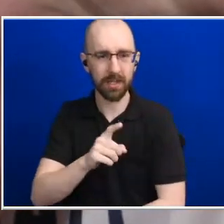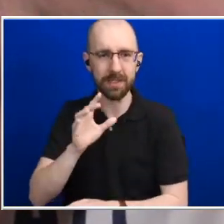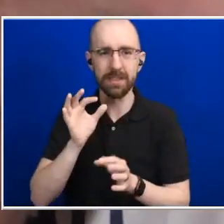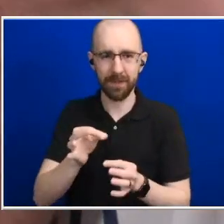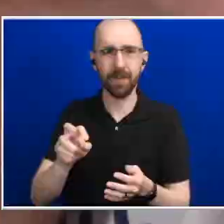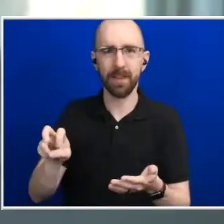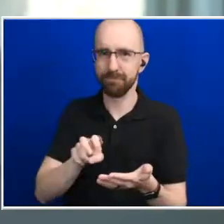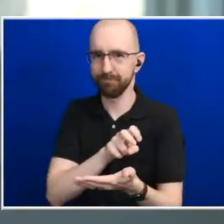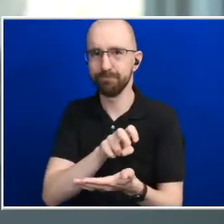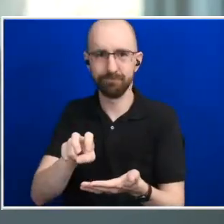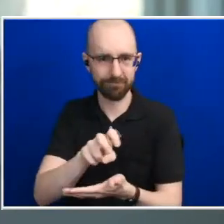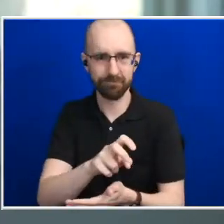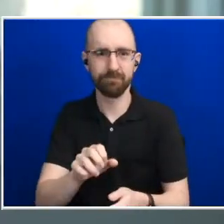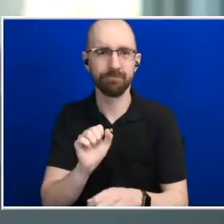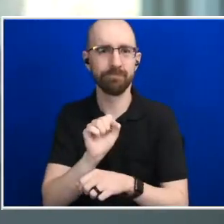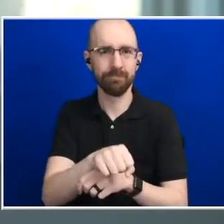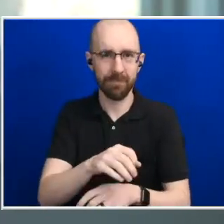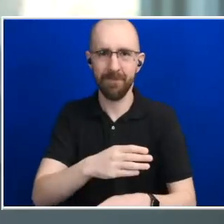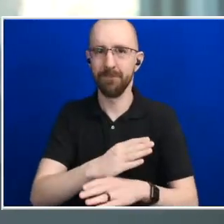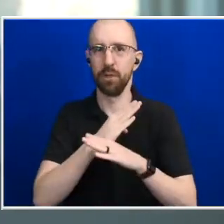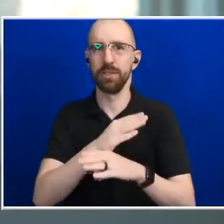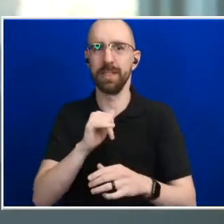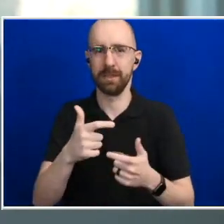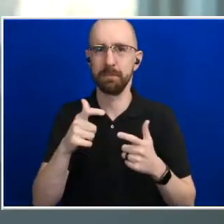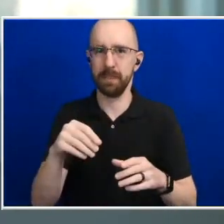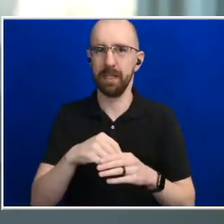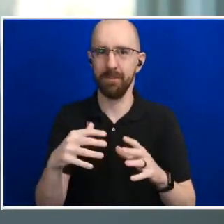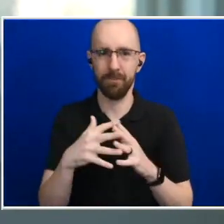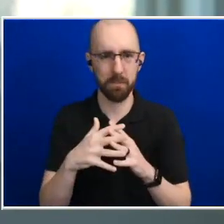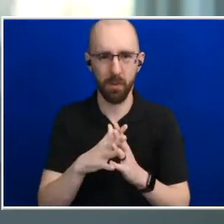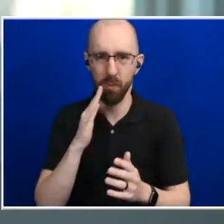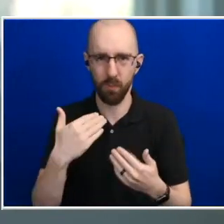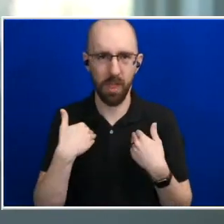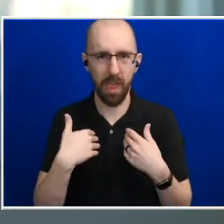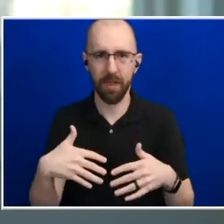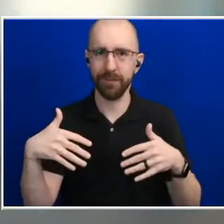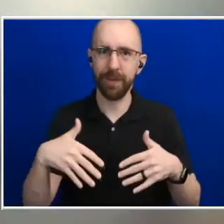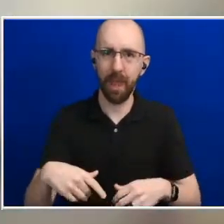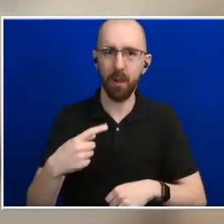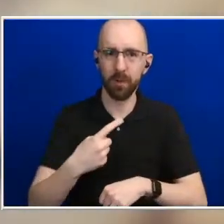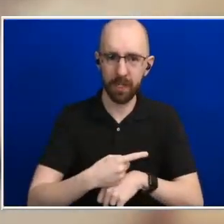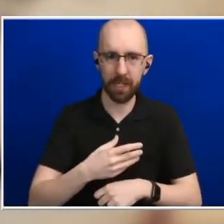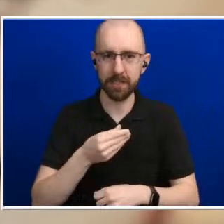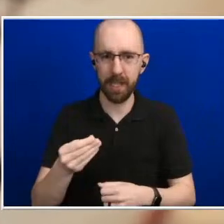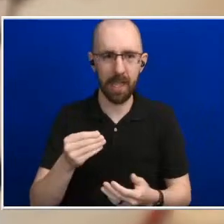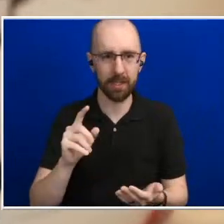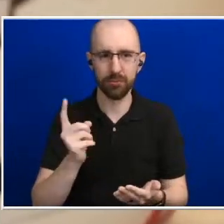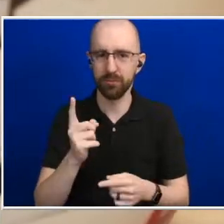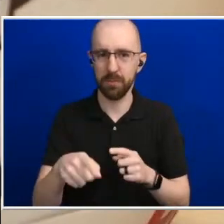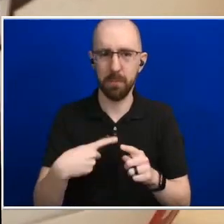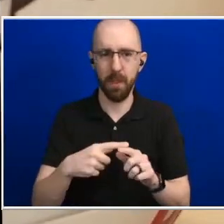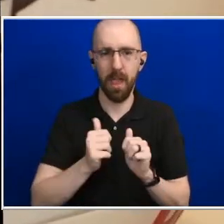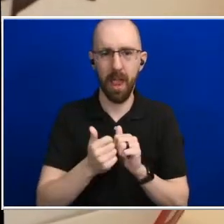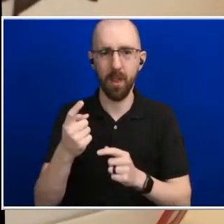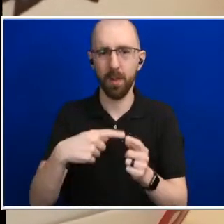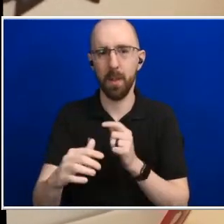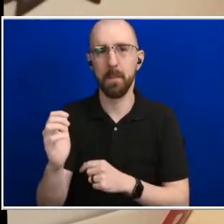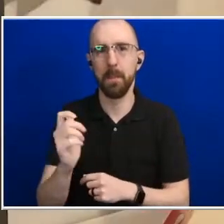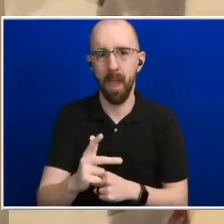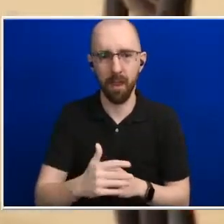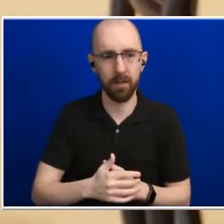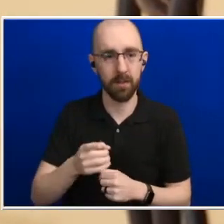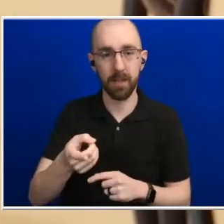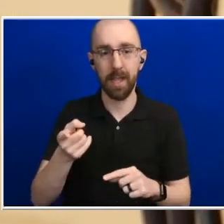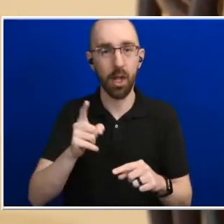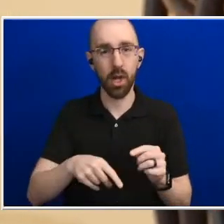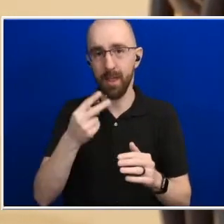Overcoming adversity is a big thing in football. You're gonna have down days, and it's just about how you bounce back with it. Hayden never could have foreseen how